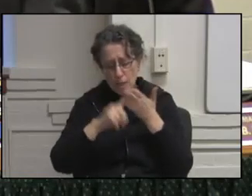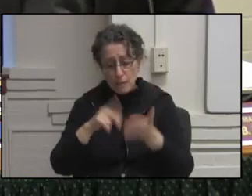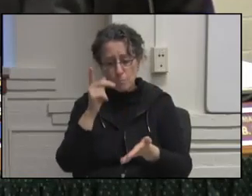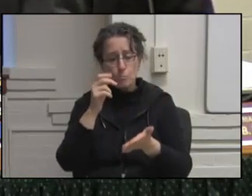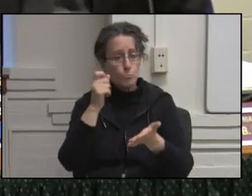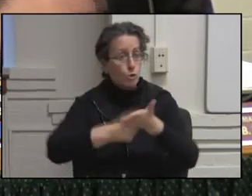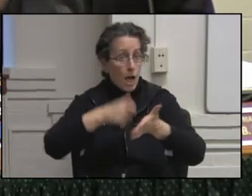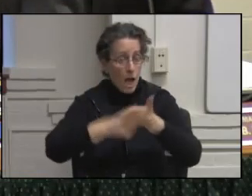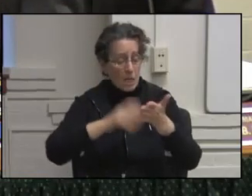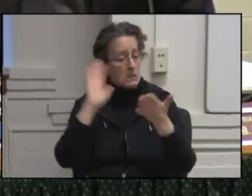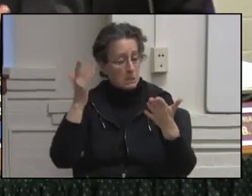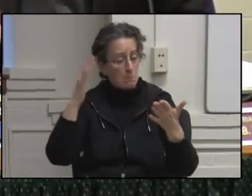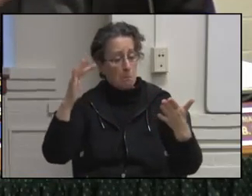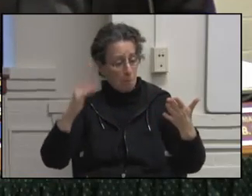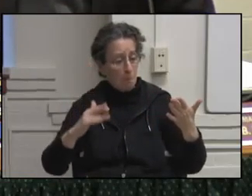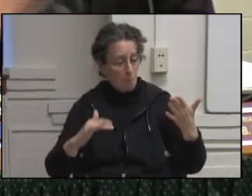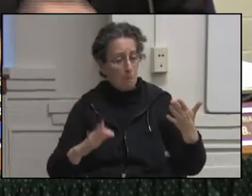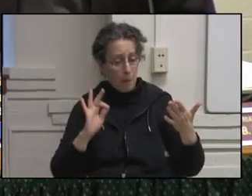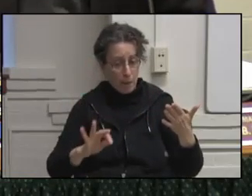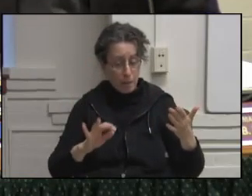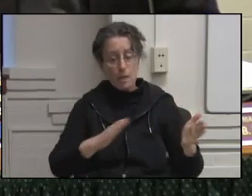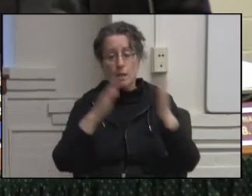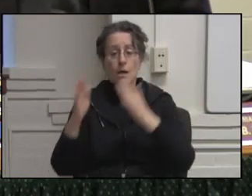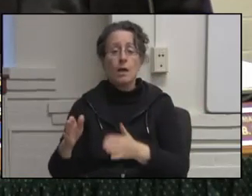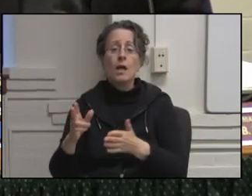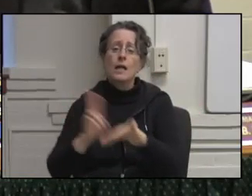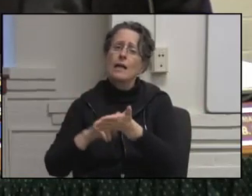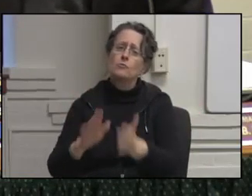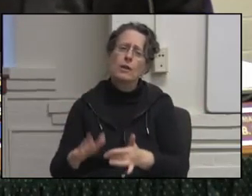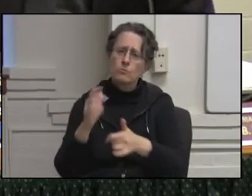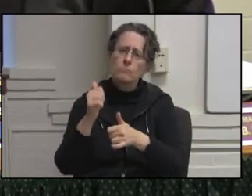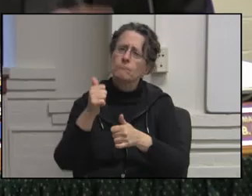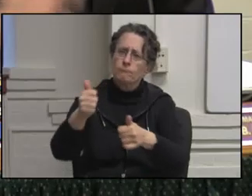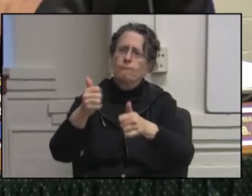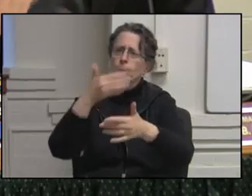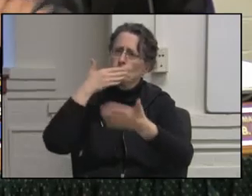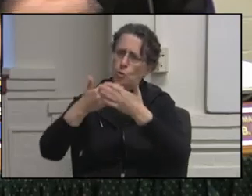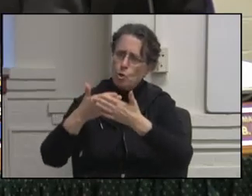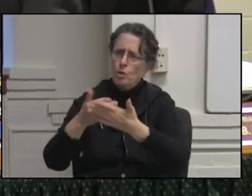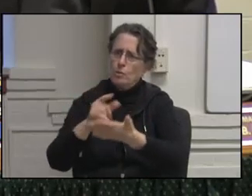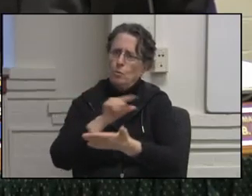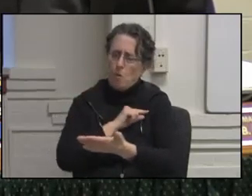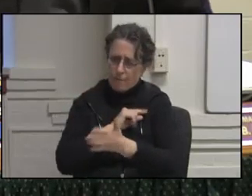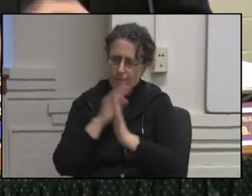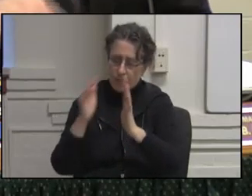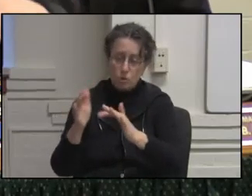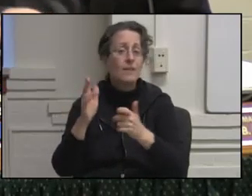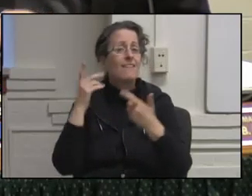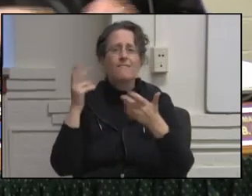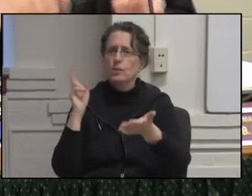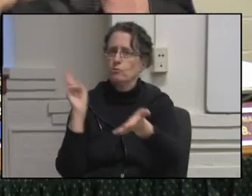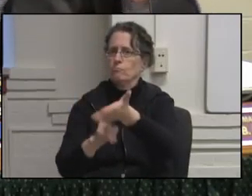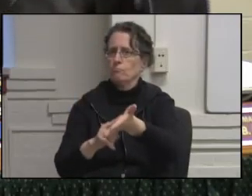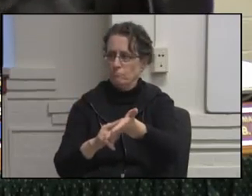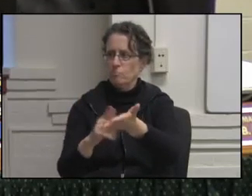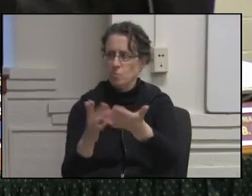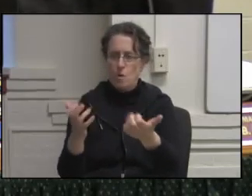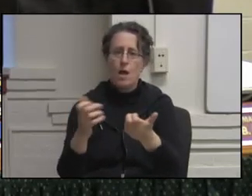that the contractor was known to be well qualified to us, we did go ahead and award to the sole bidder in the amount